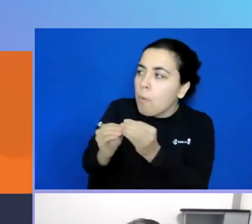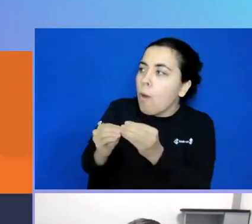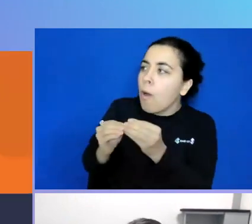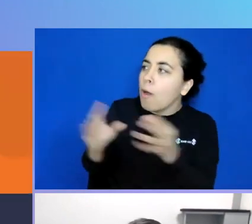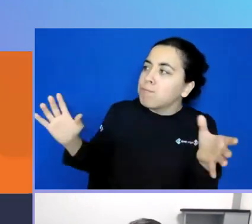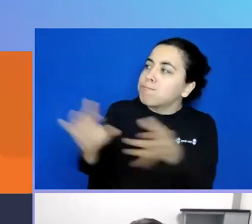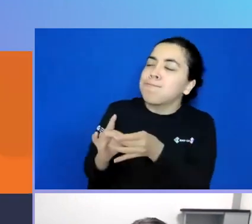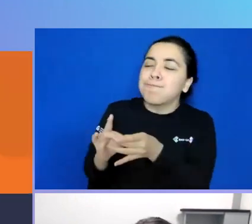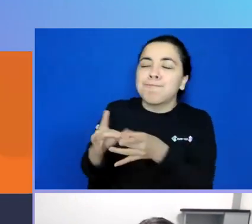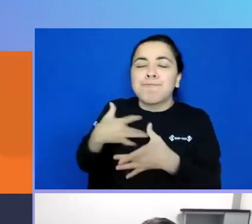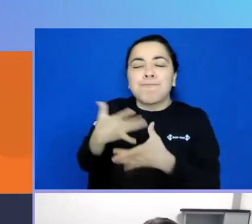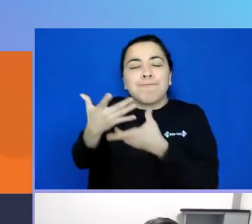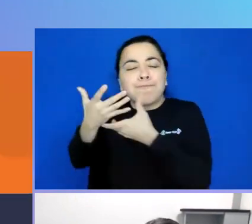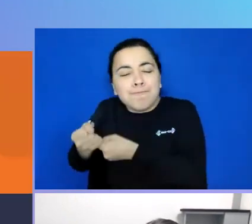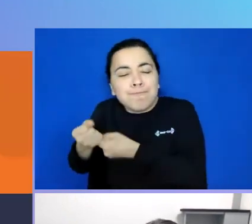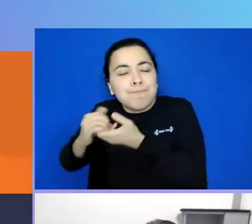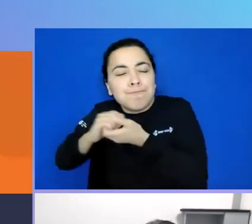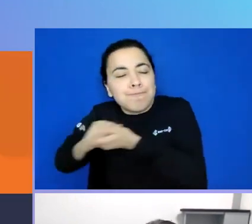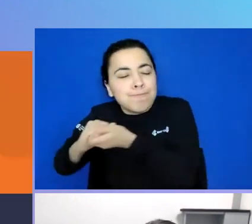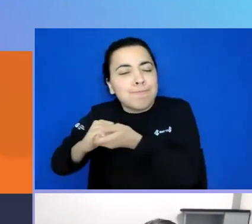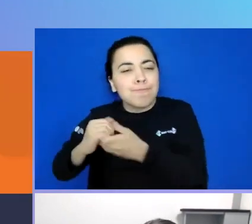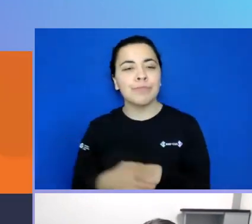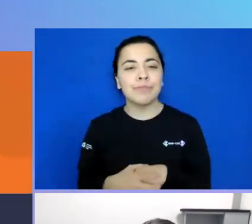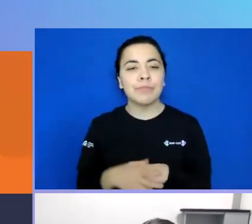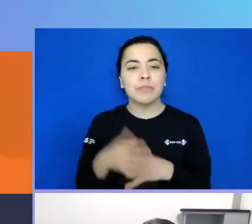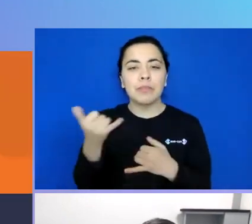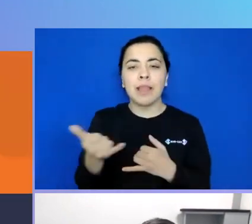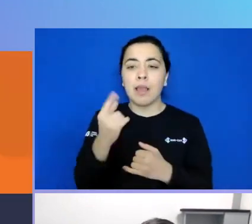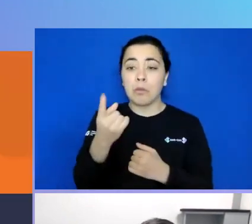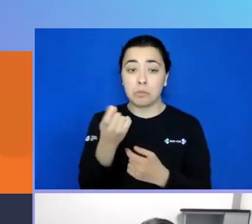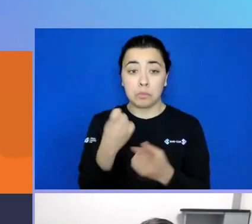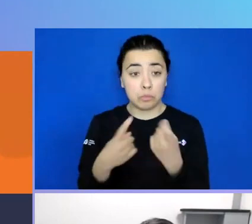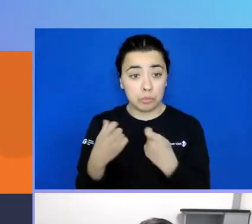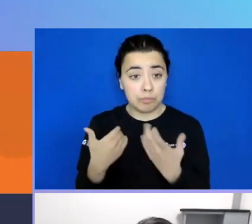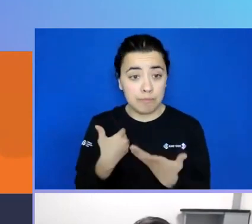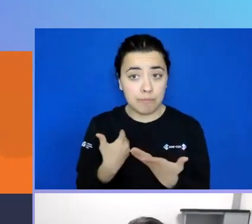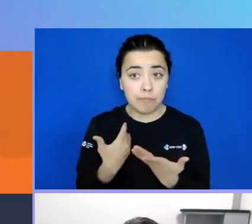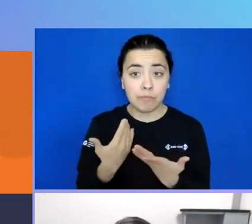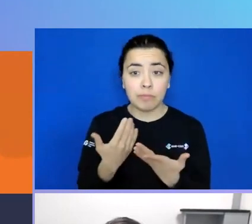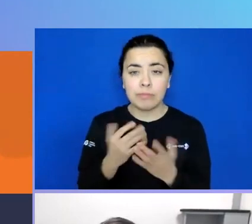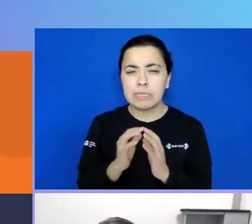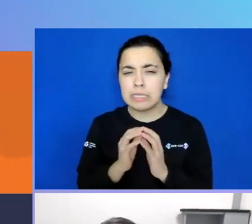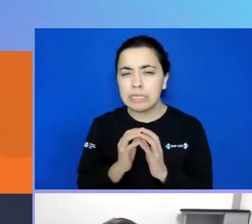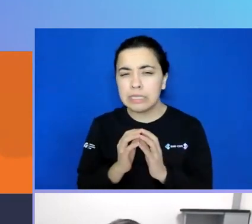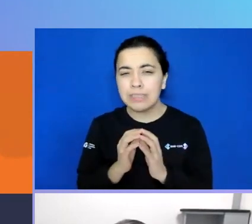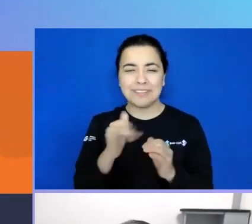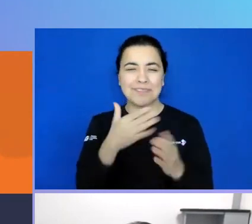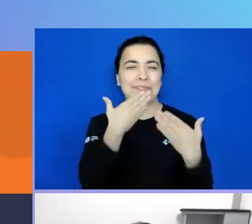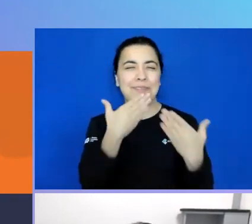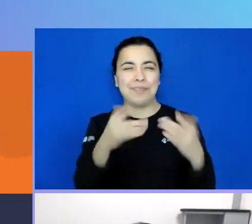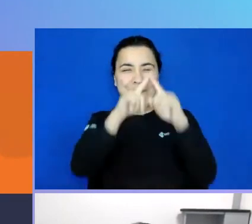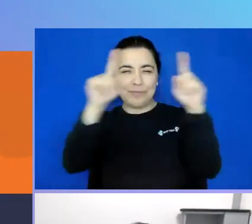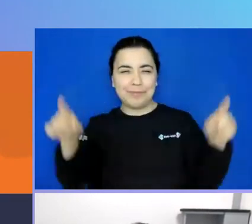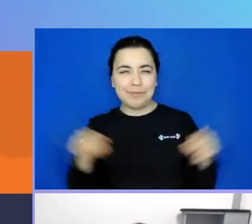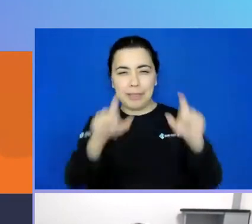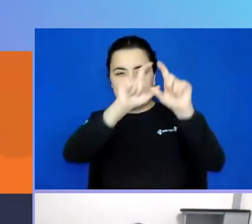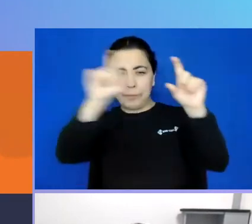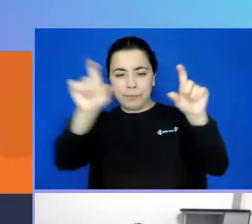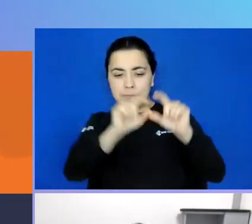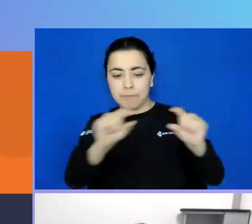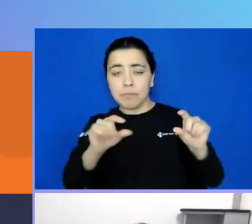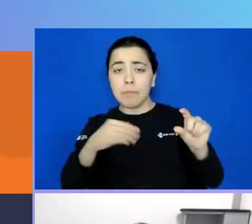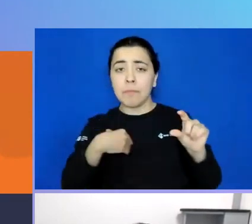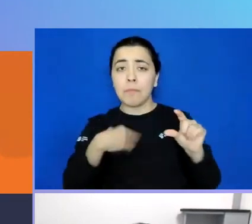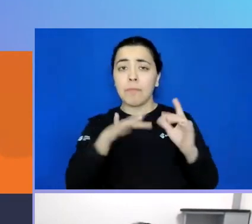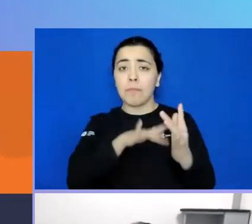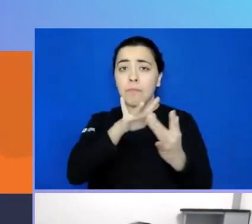All right, so now there's time for questions. I have my thank you, my closeout slide up here. It has my email address on